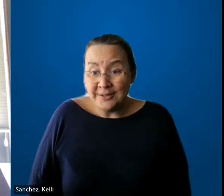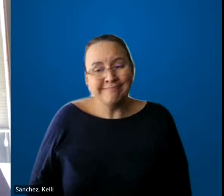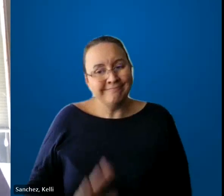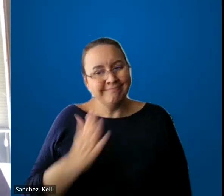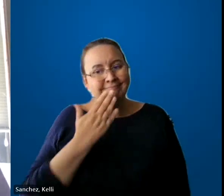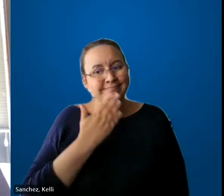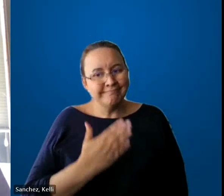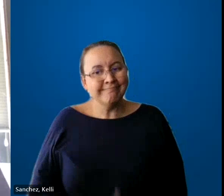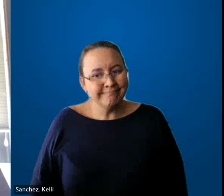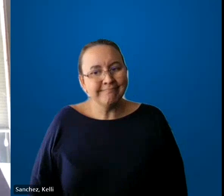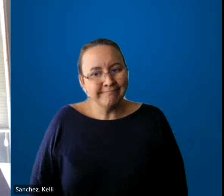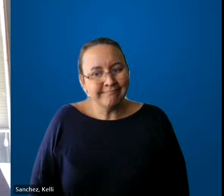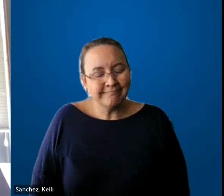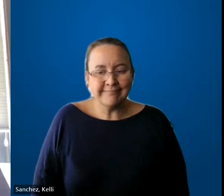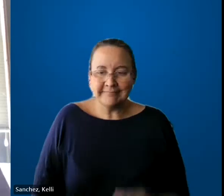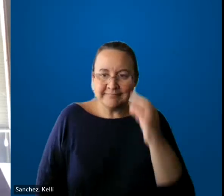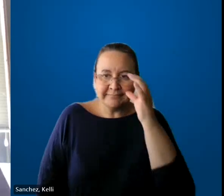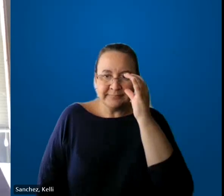Jada.